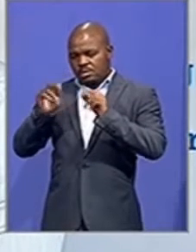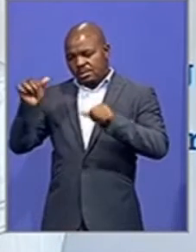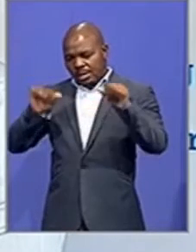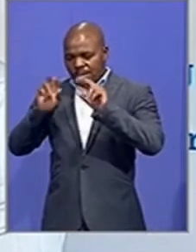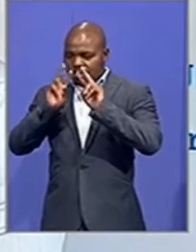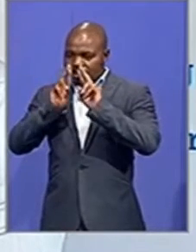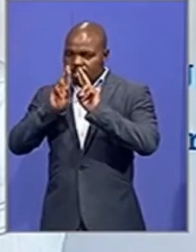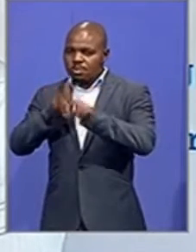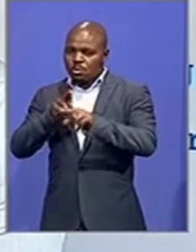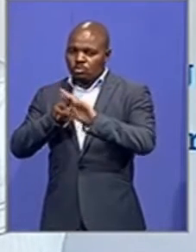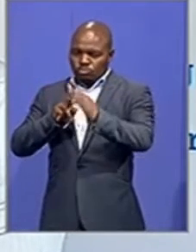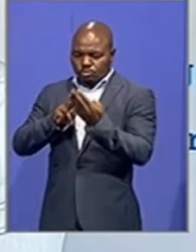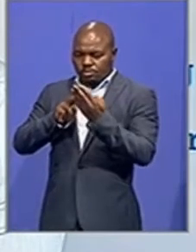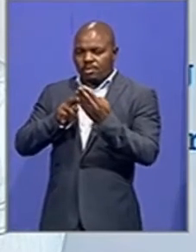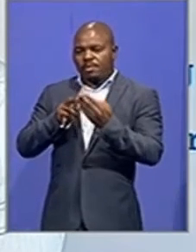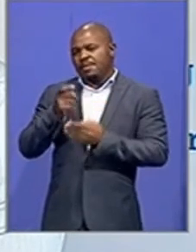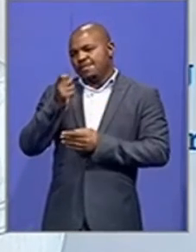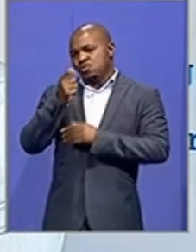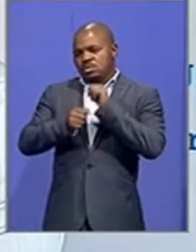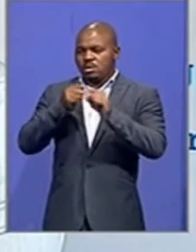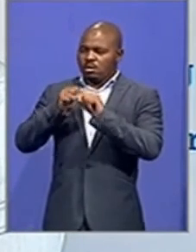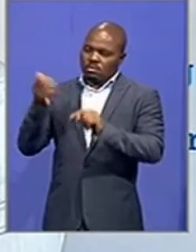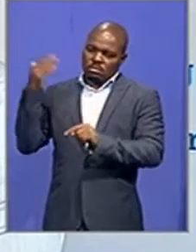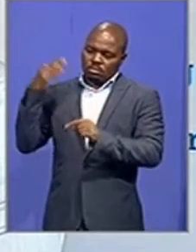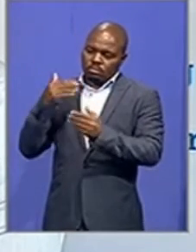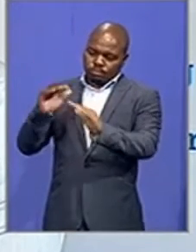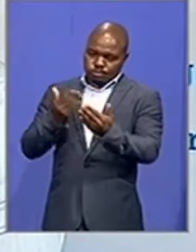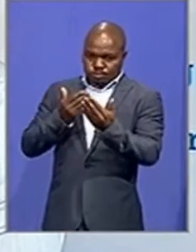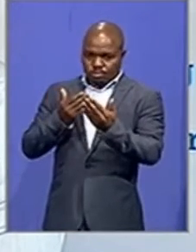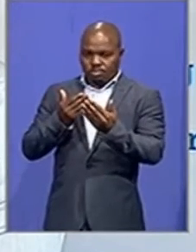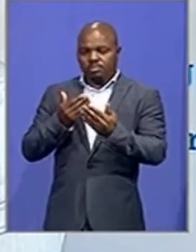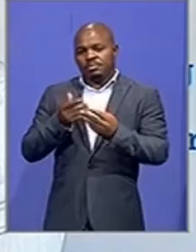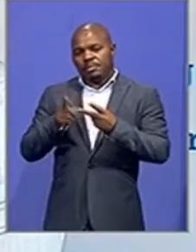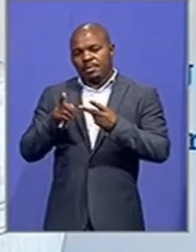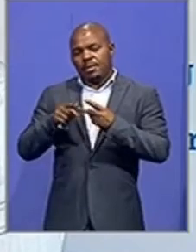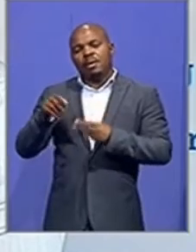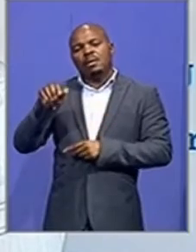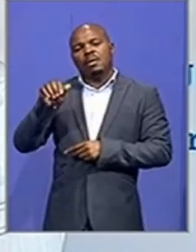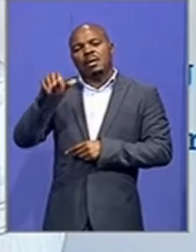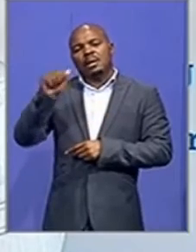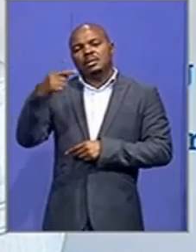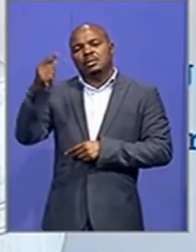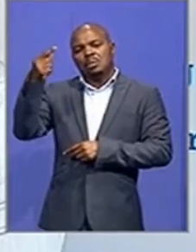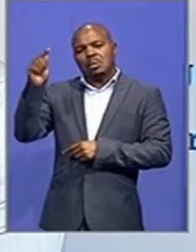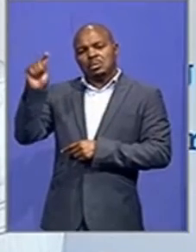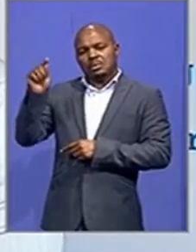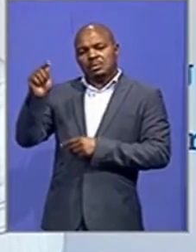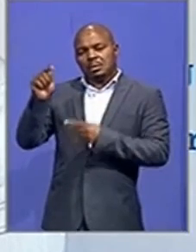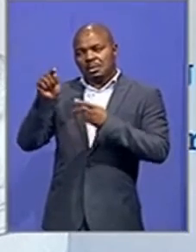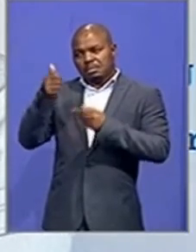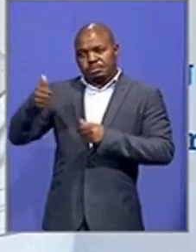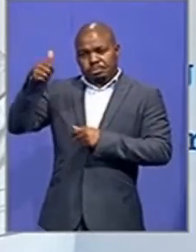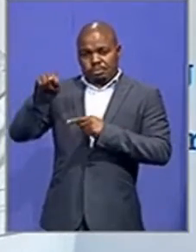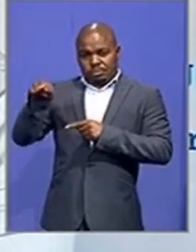produced in the last few years, including reports of the Auditor General. And as a